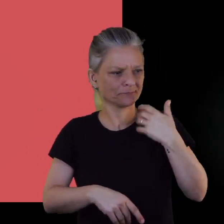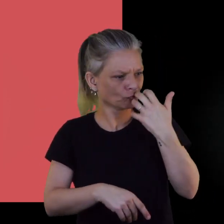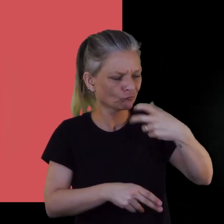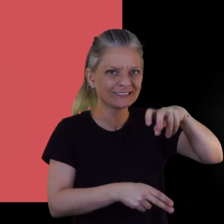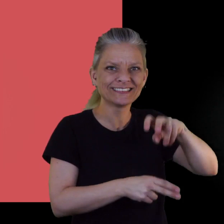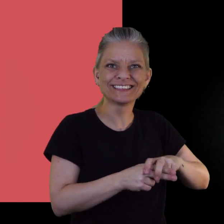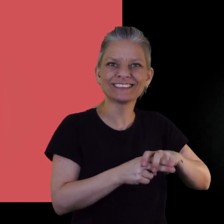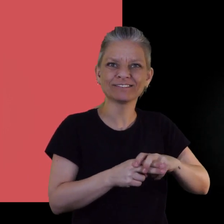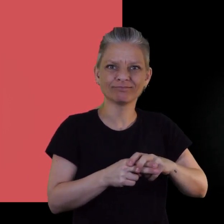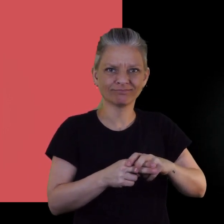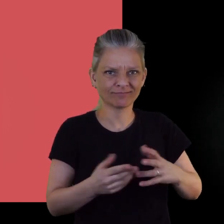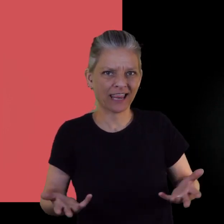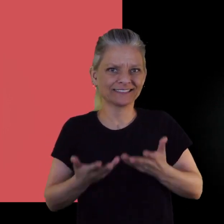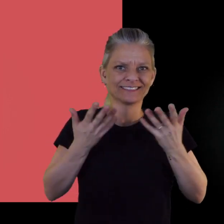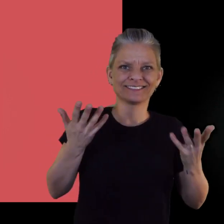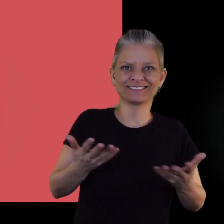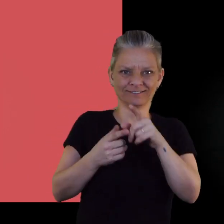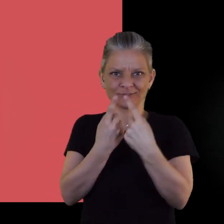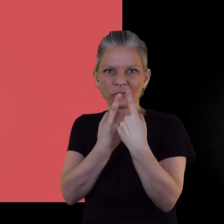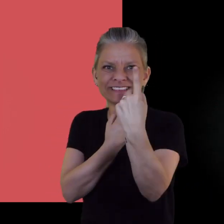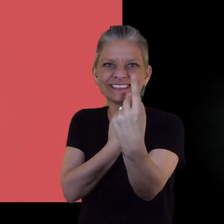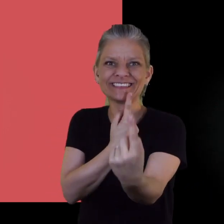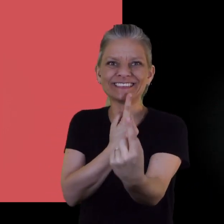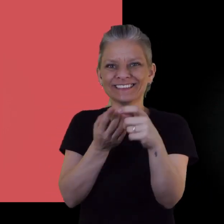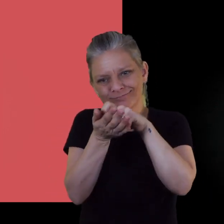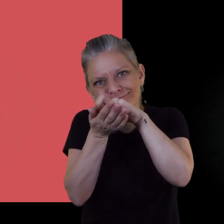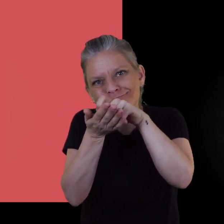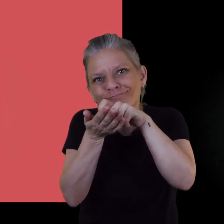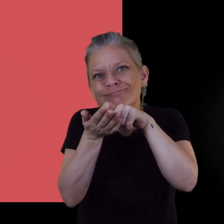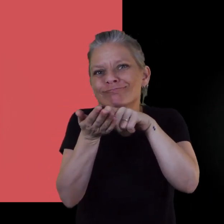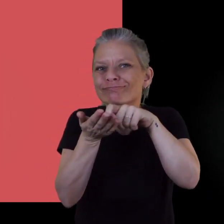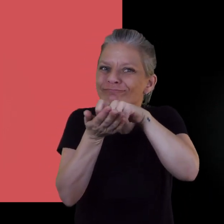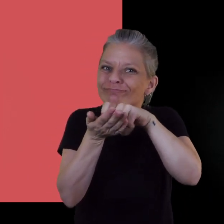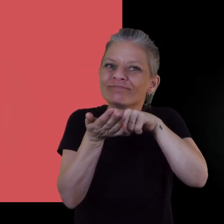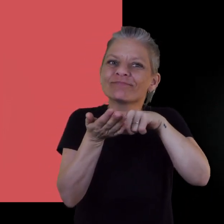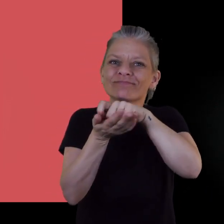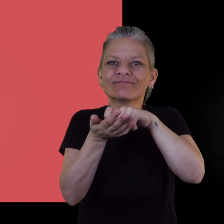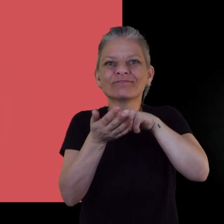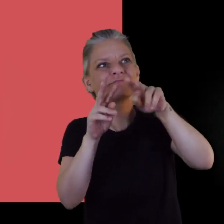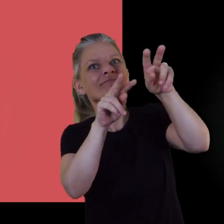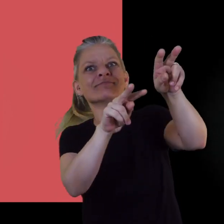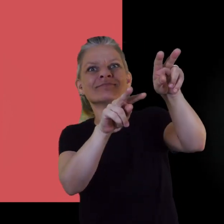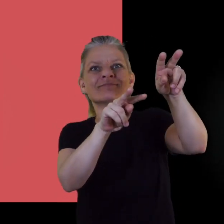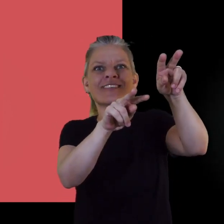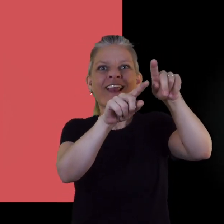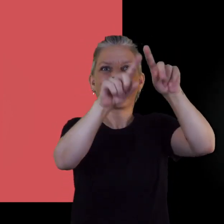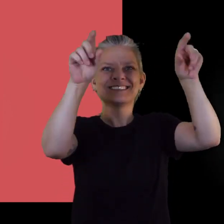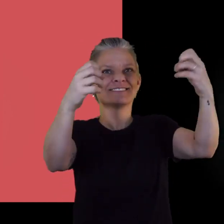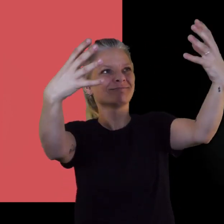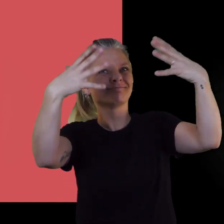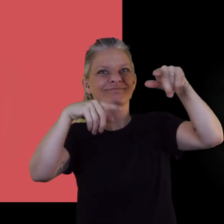doing the papers to go to places, the life that we wrote, all of the past we sold. After